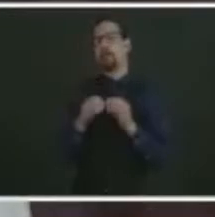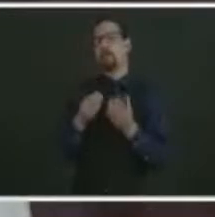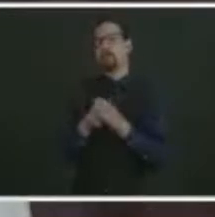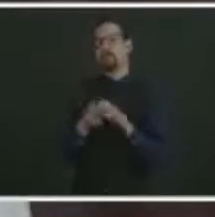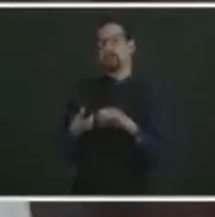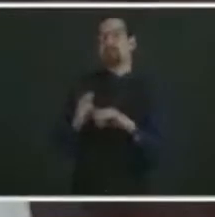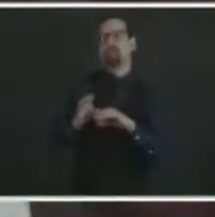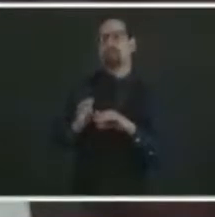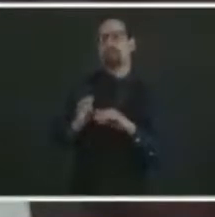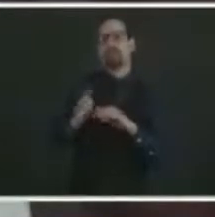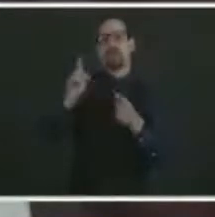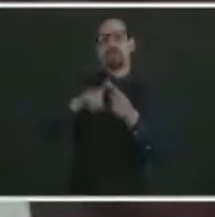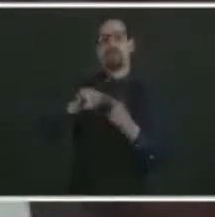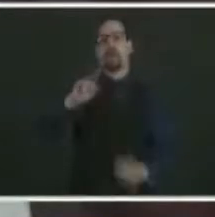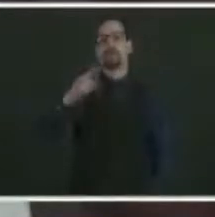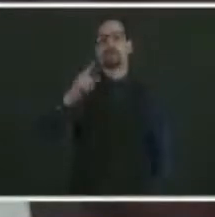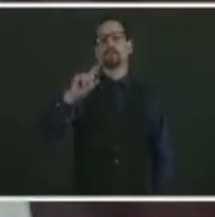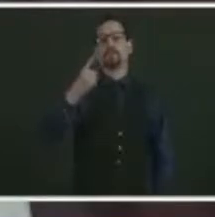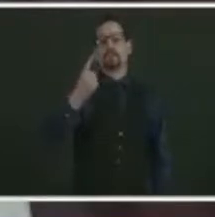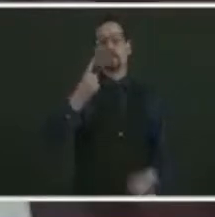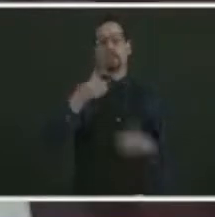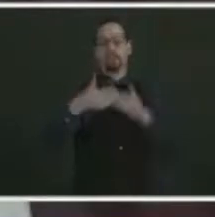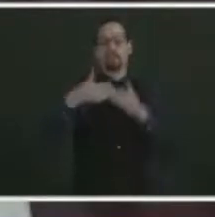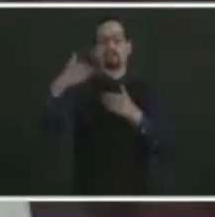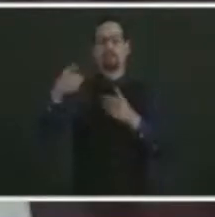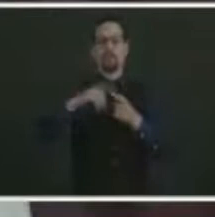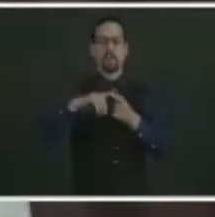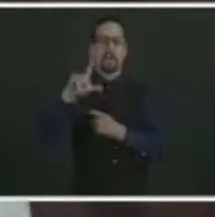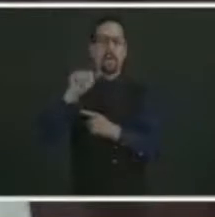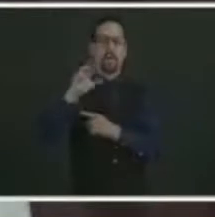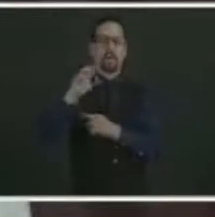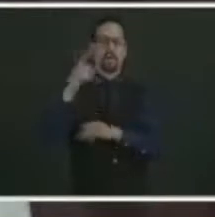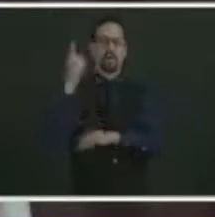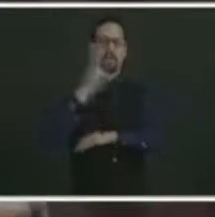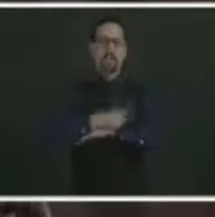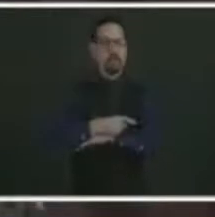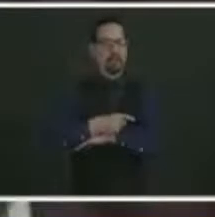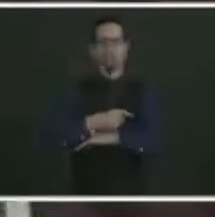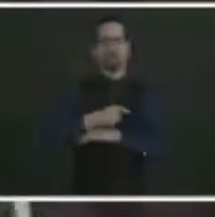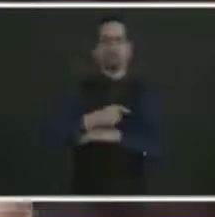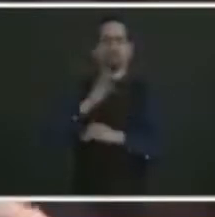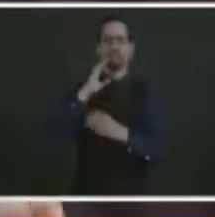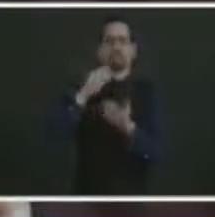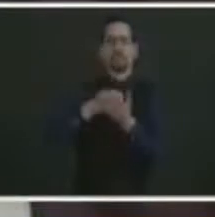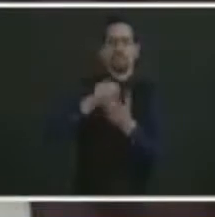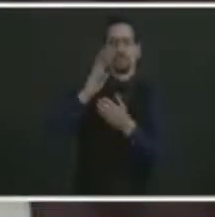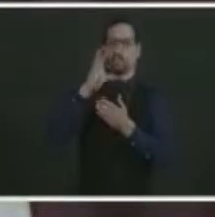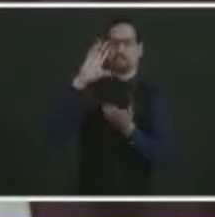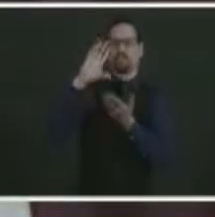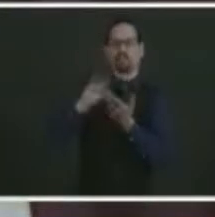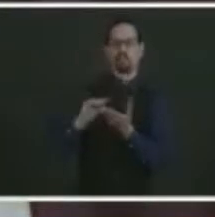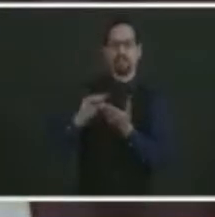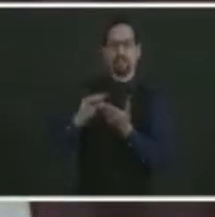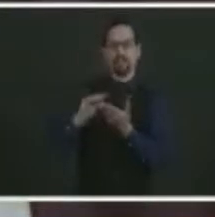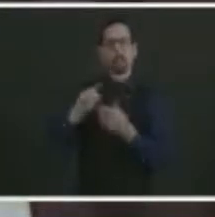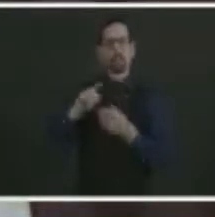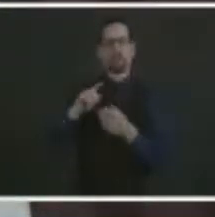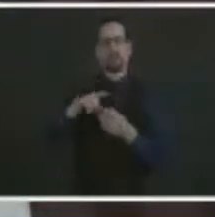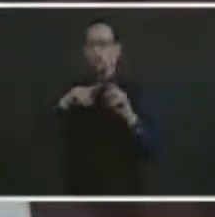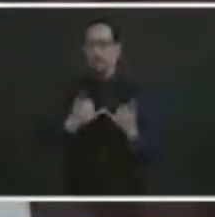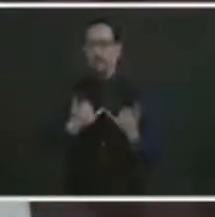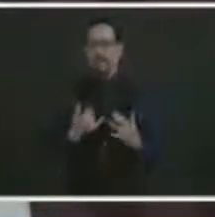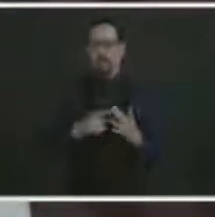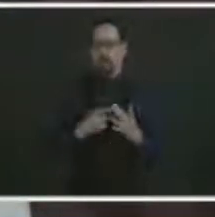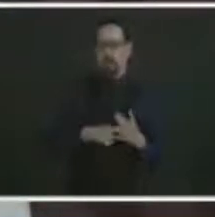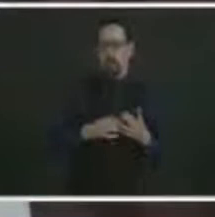of August 1st to Labor Day, they'll make less than their weekly check. But we're requiring participation for the entire 12 weeks so that it balances out. The state's